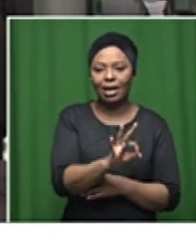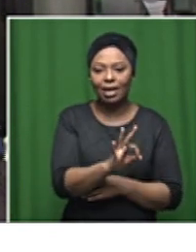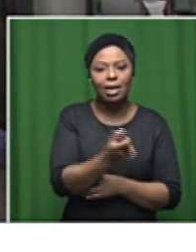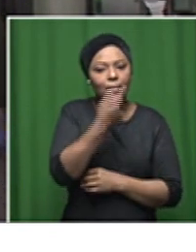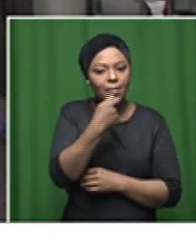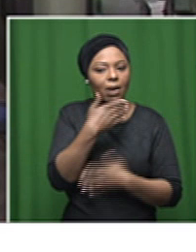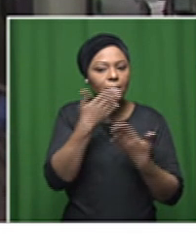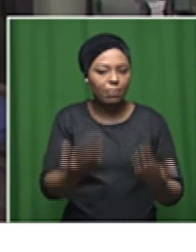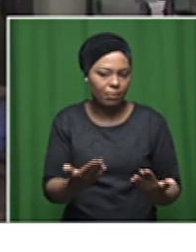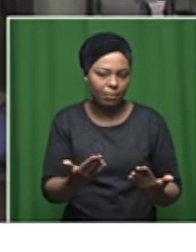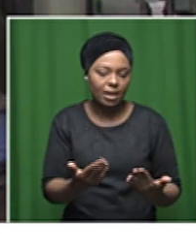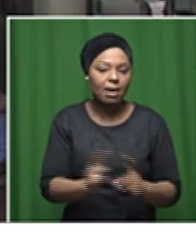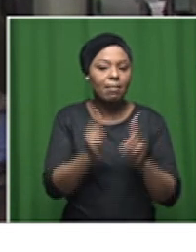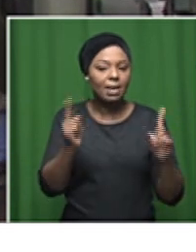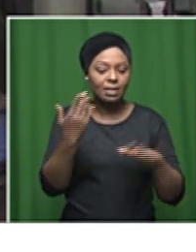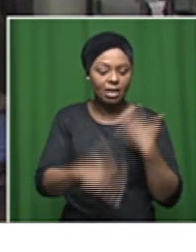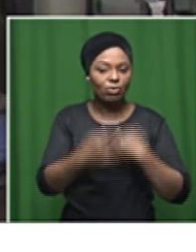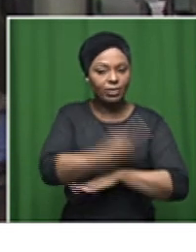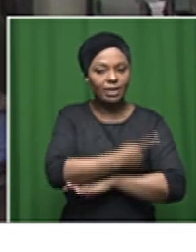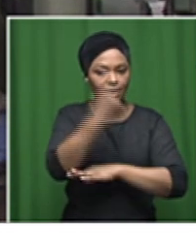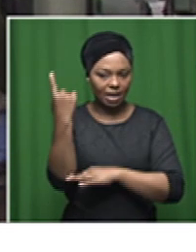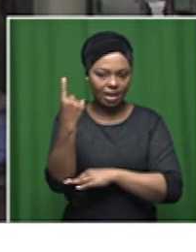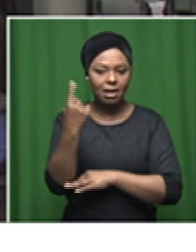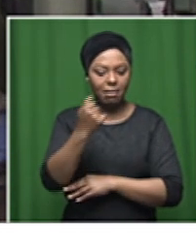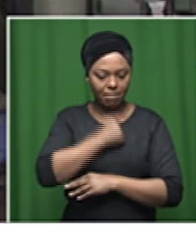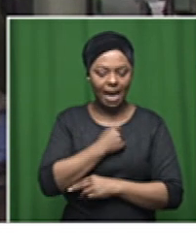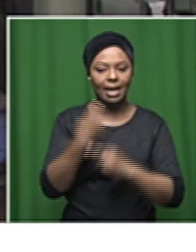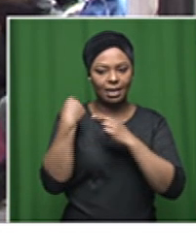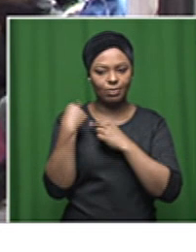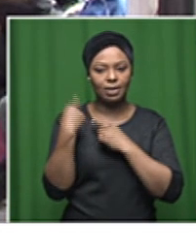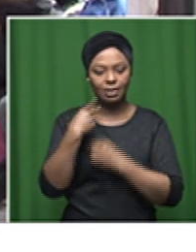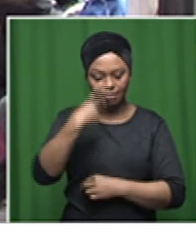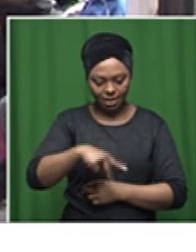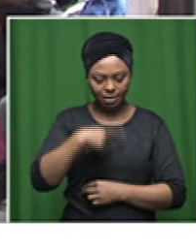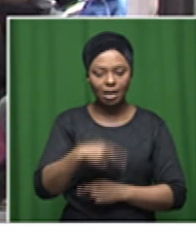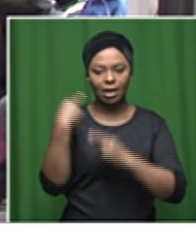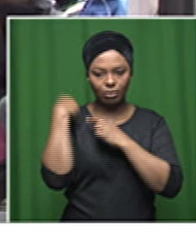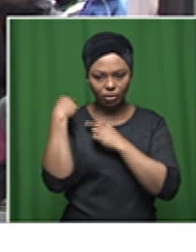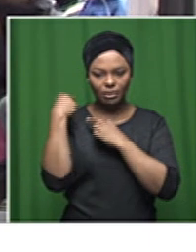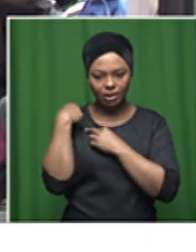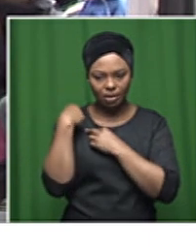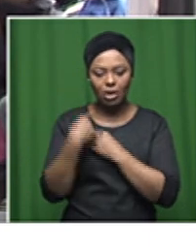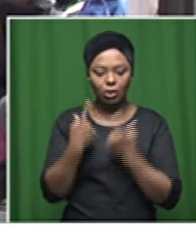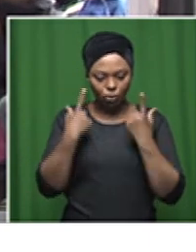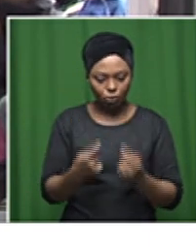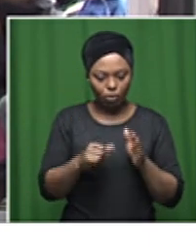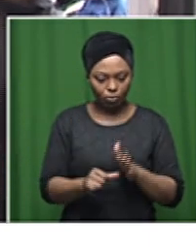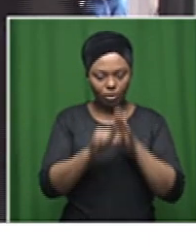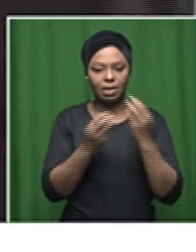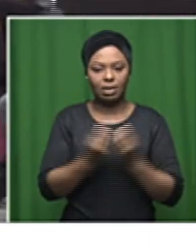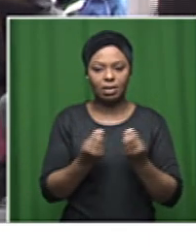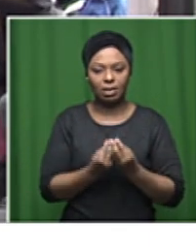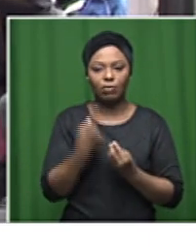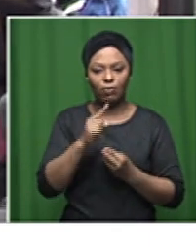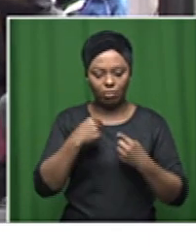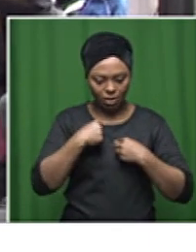longer. But at the end of the day, it is my responsibility to do what is necessary to be